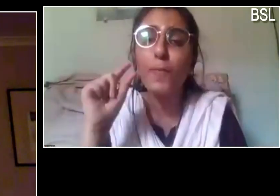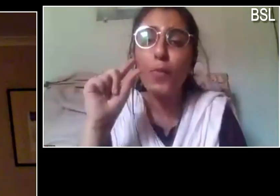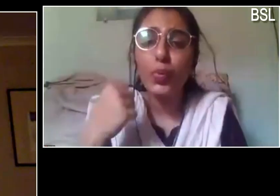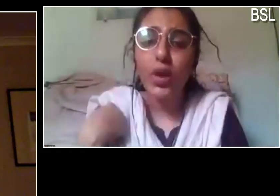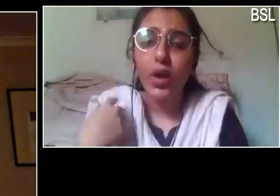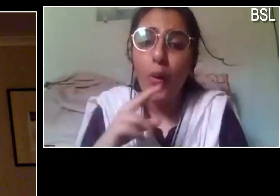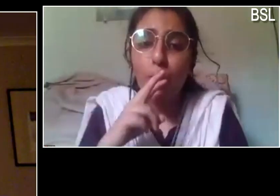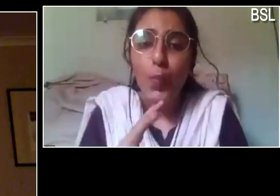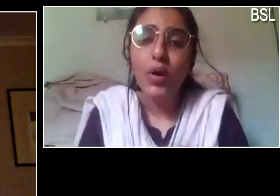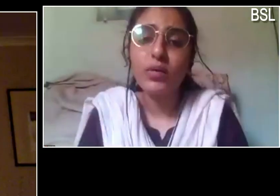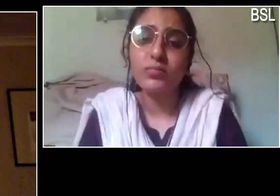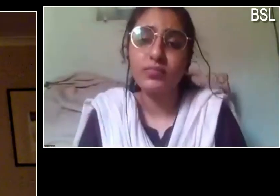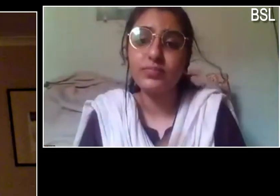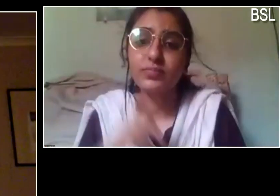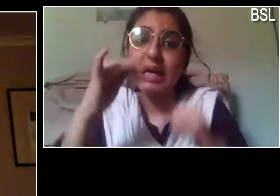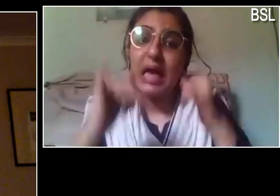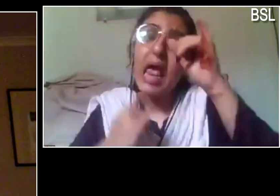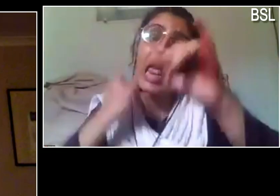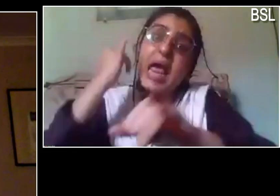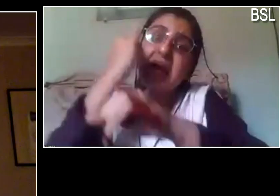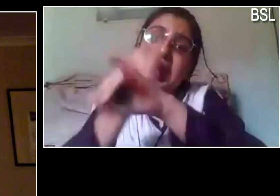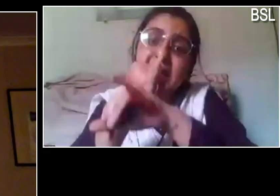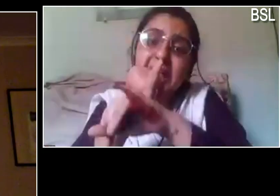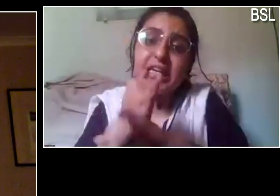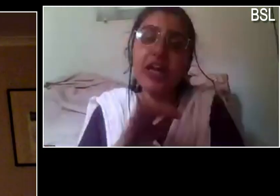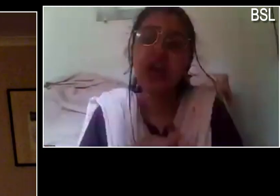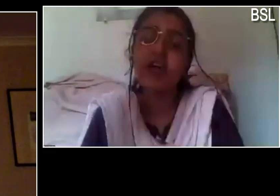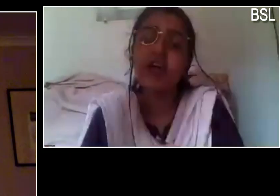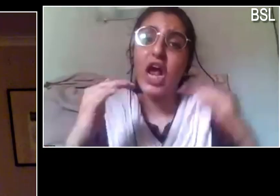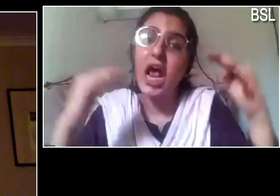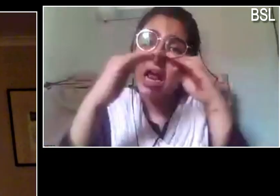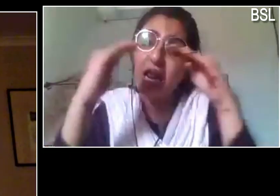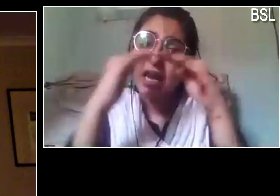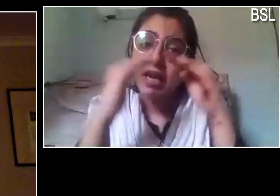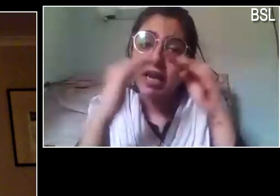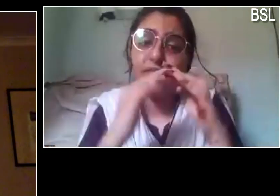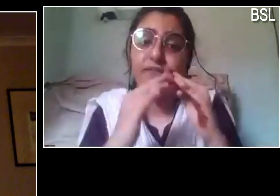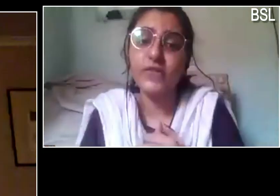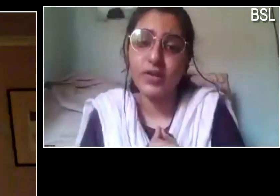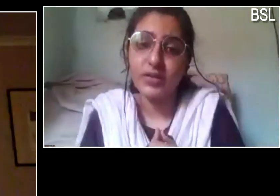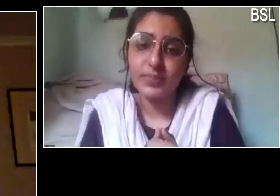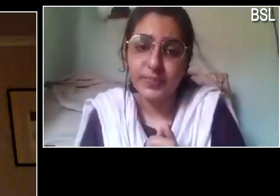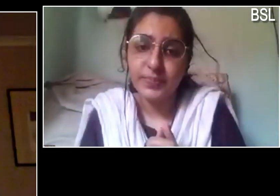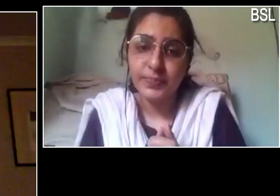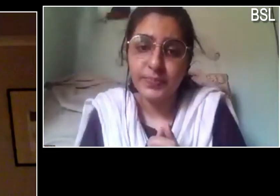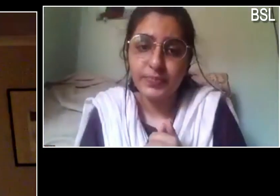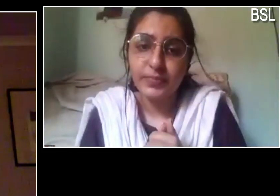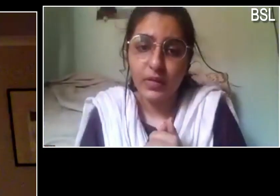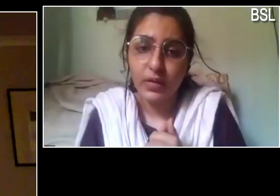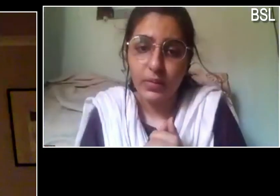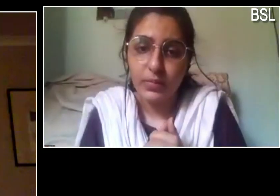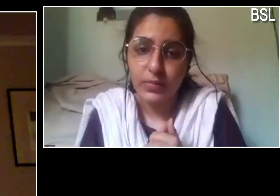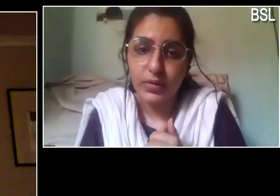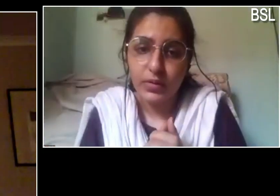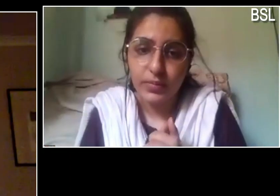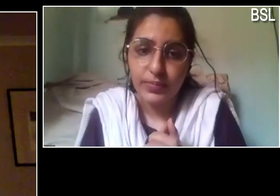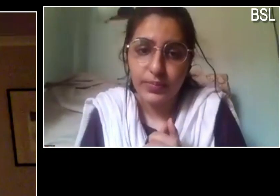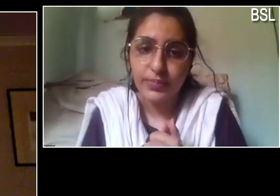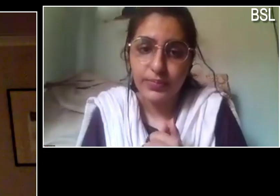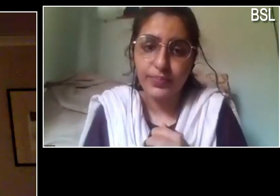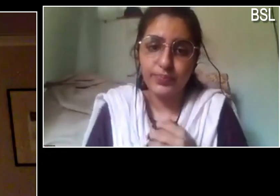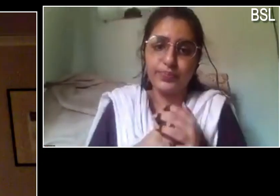the international to the local level and talk a little bit about the Australian experience. So, of course, the